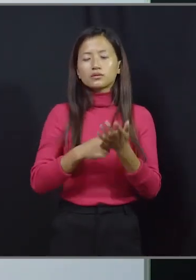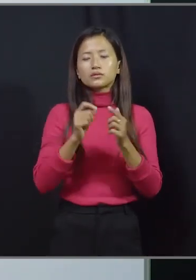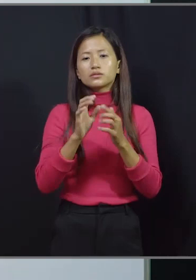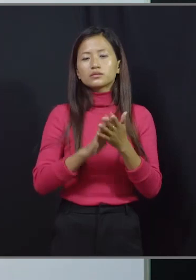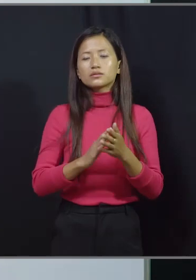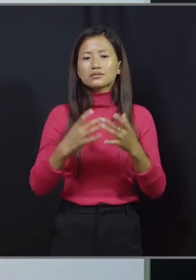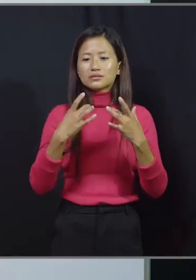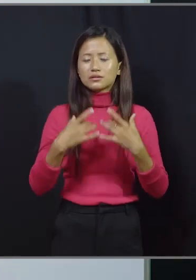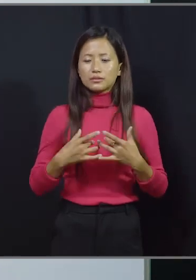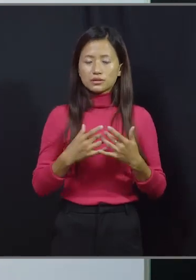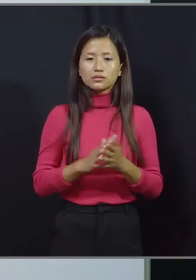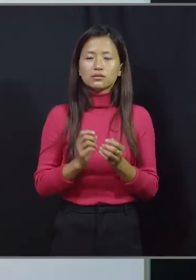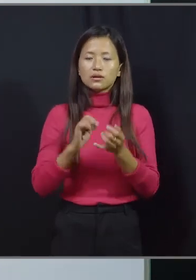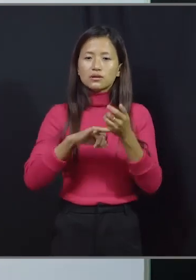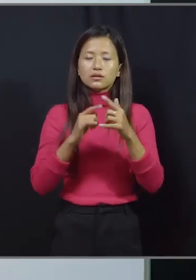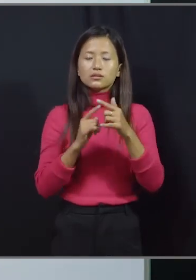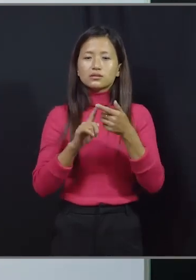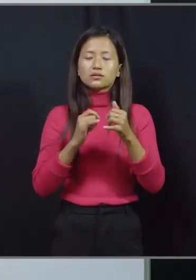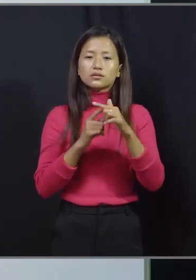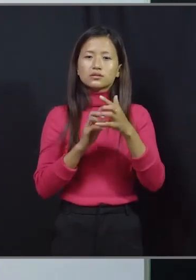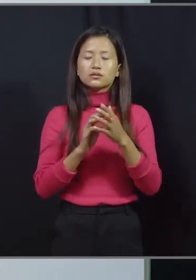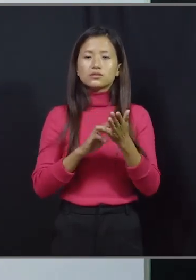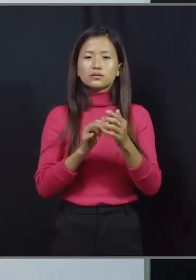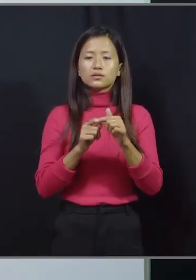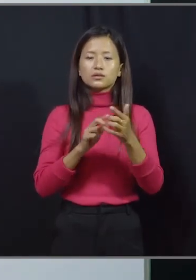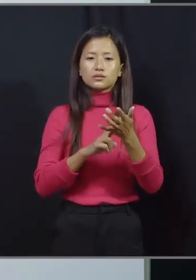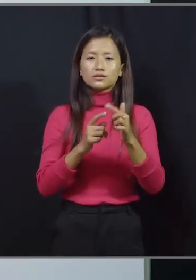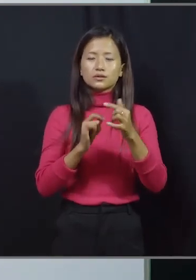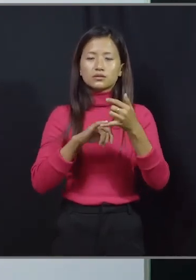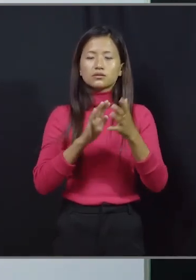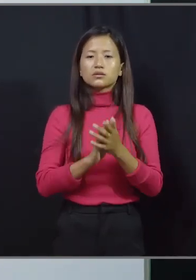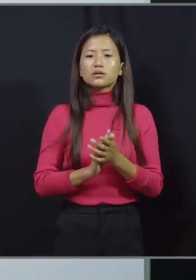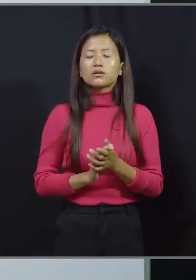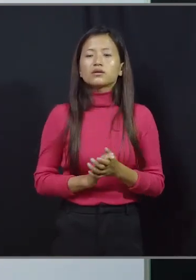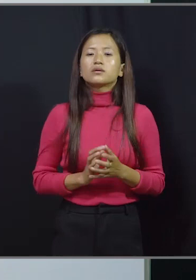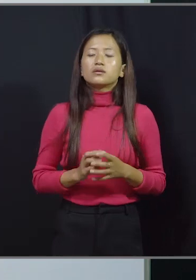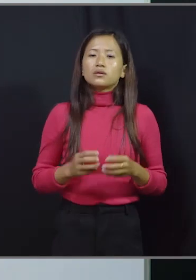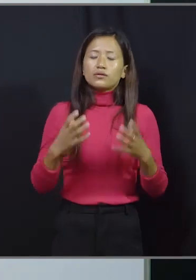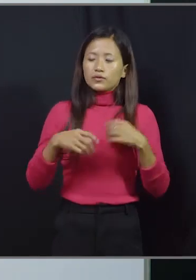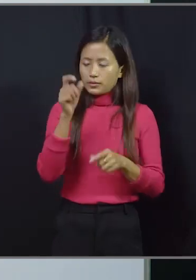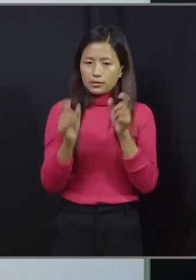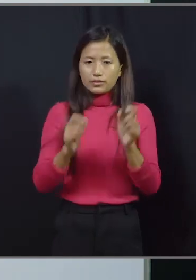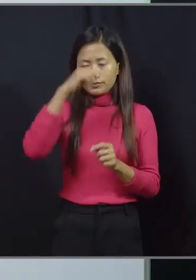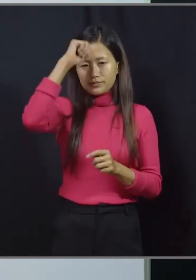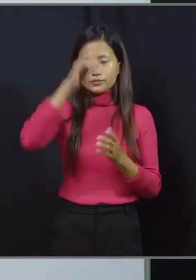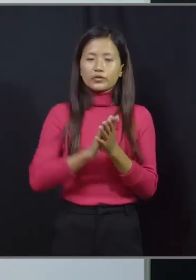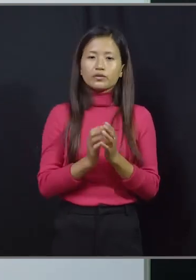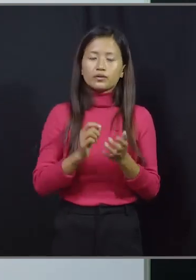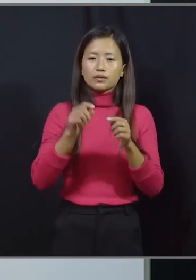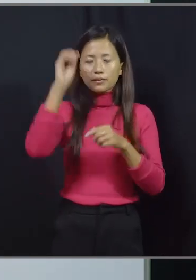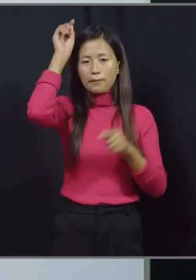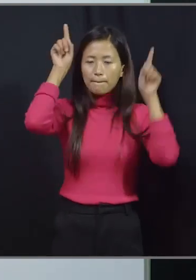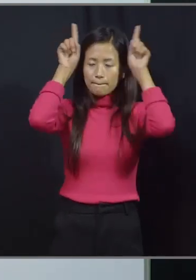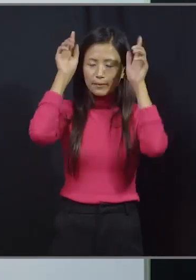Why? Because for the Hindus, beef or cow was revered or was placed at the highest position where